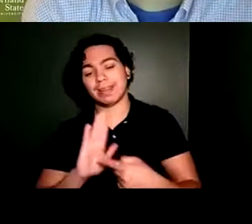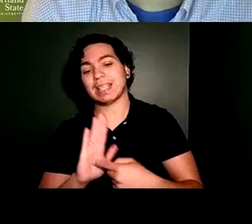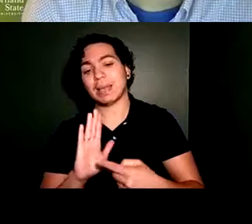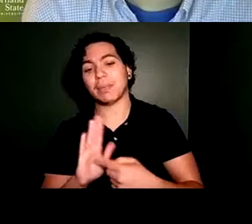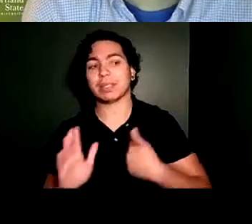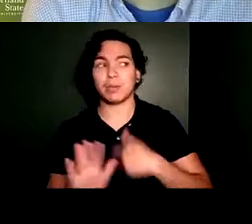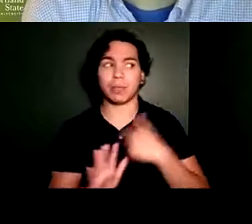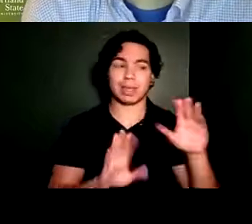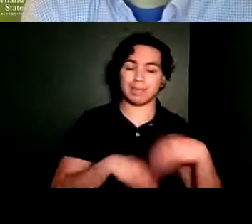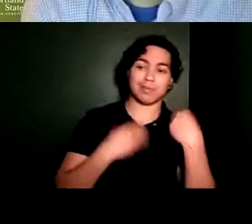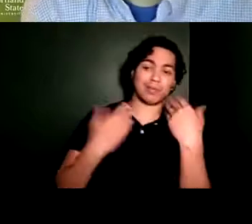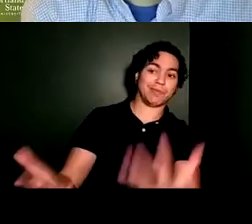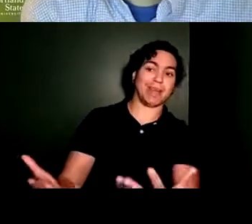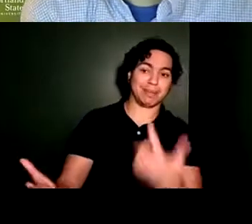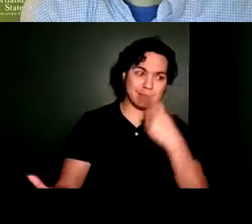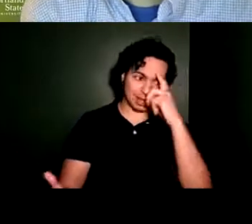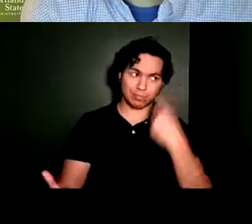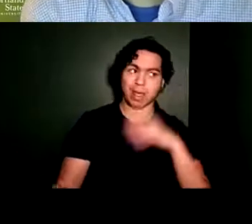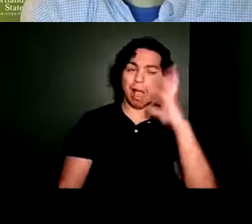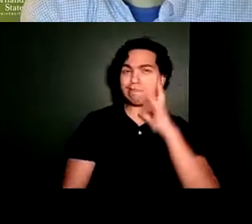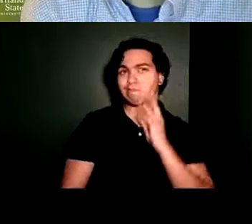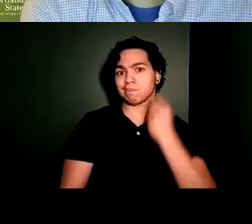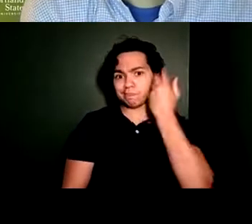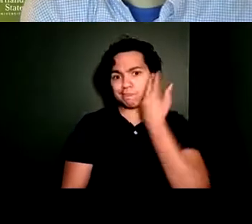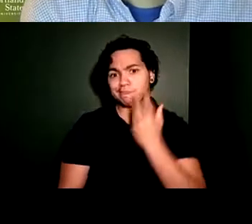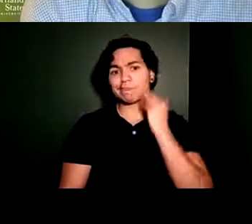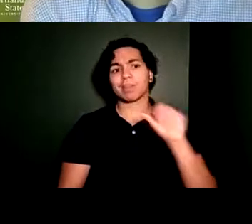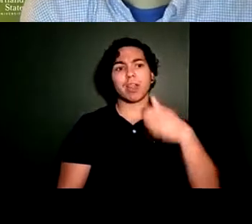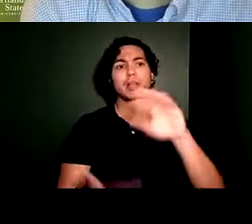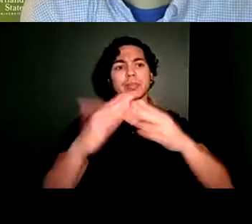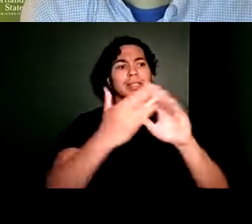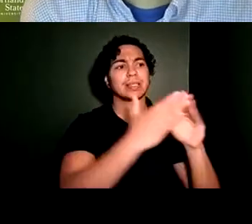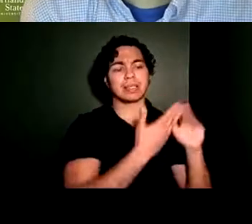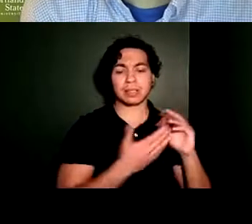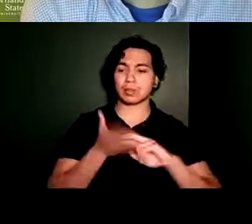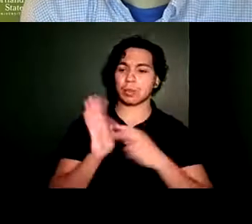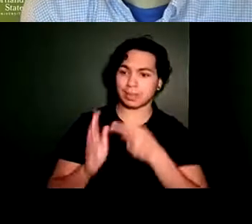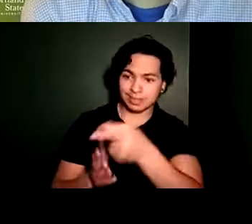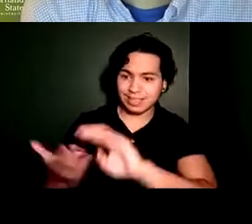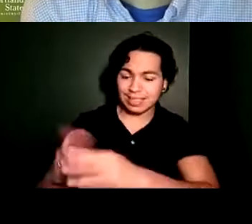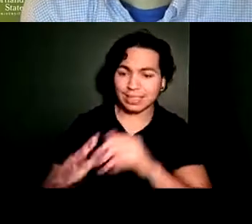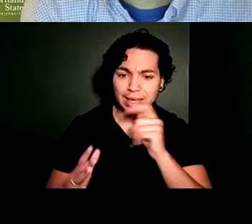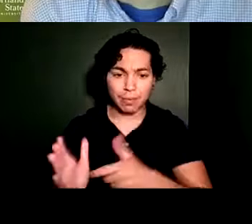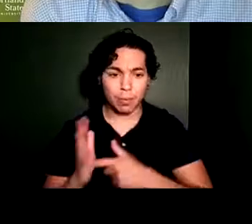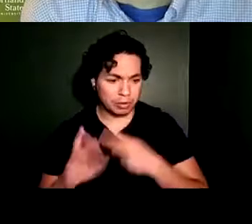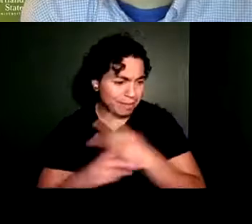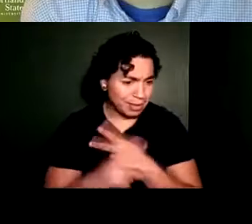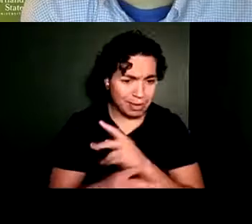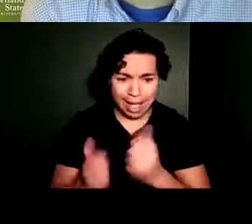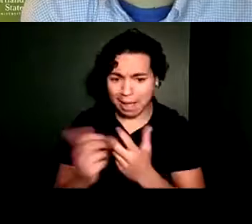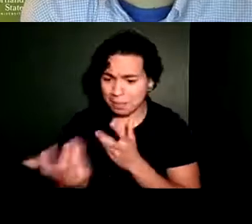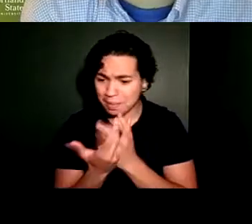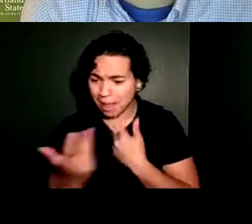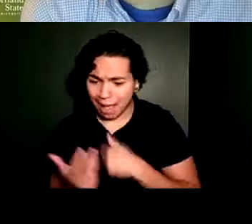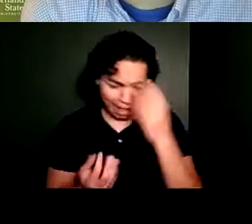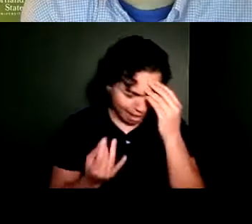can provide as an experienced operator to be able to work closely with the city, so the city doesn't have to spend time thinking about what are the